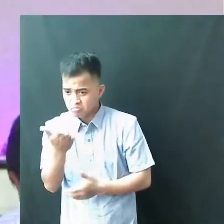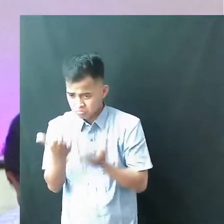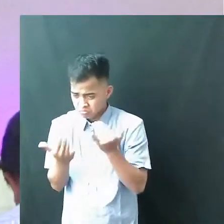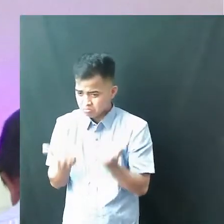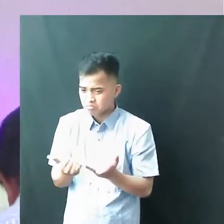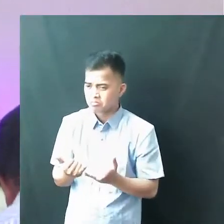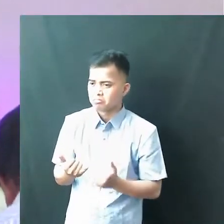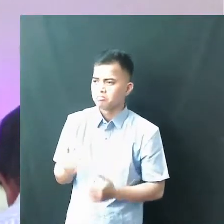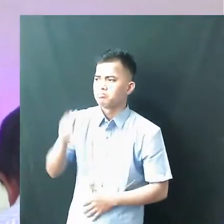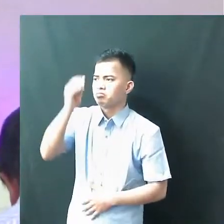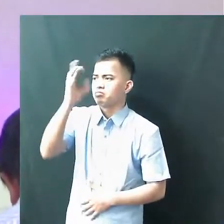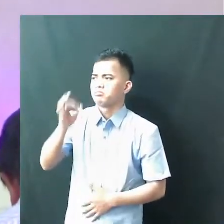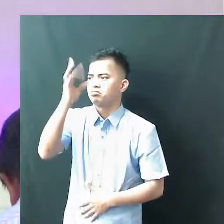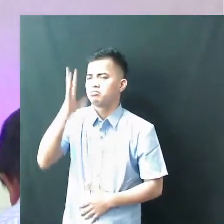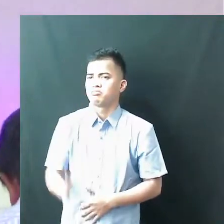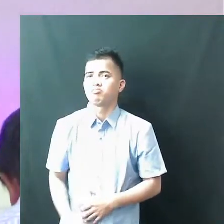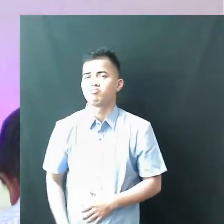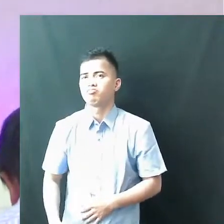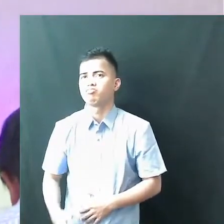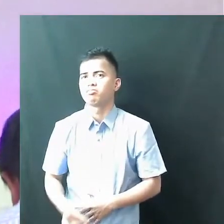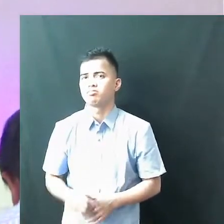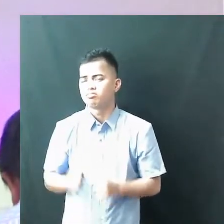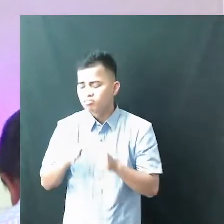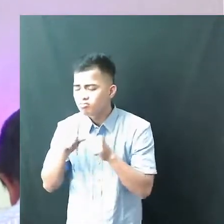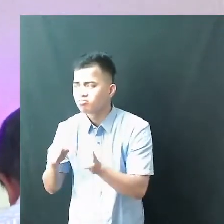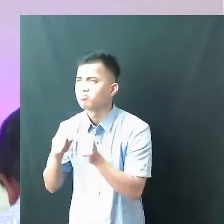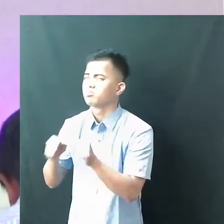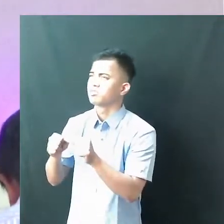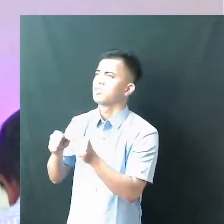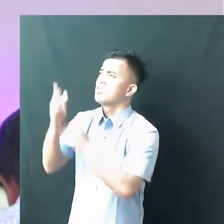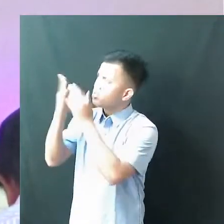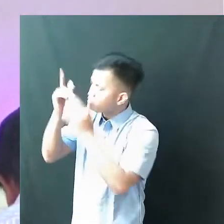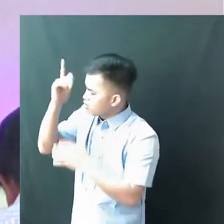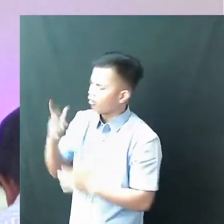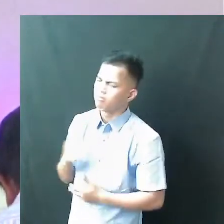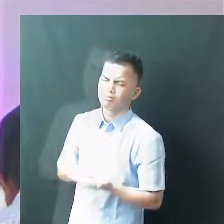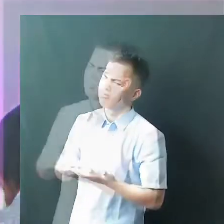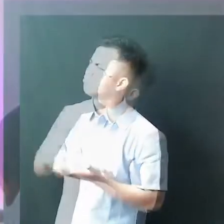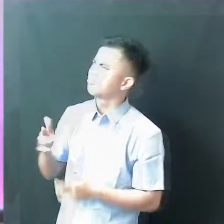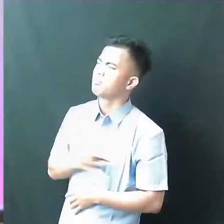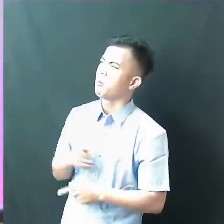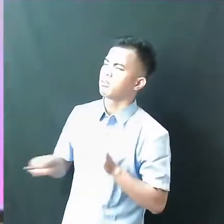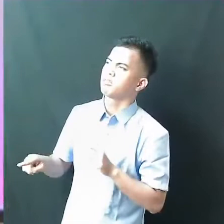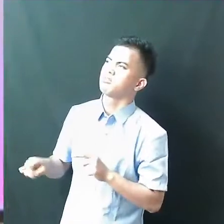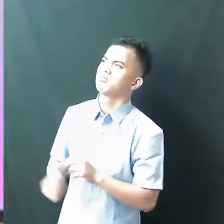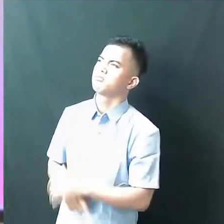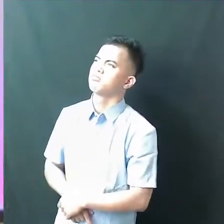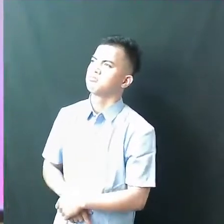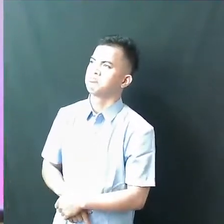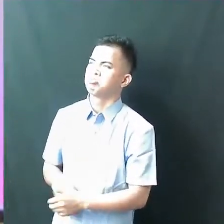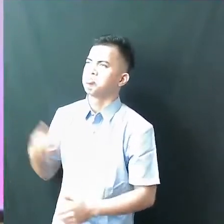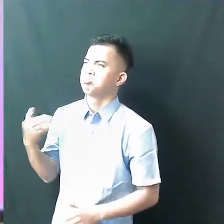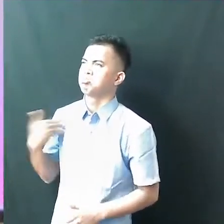karon say, Pastor, nindot ka ayo mensahe. Hold fast. Padayon. Sa pangalagad sa Ginoo, Pastor. Pero, wapod yung